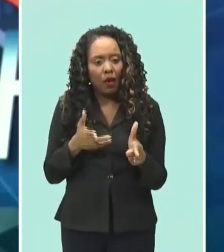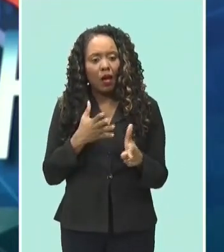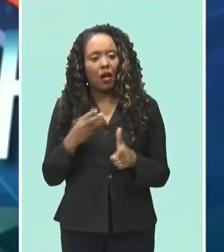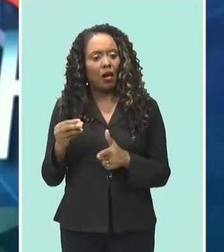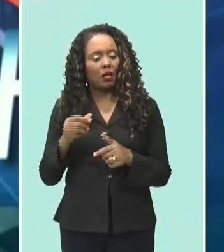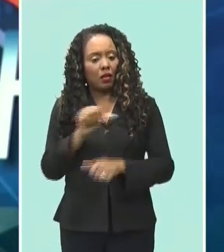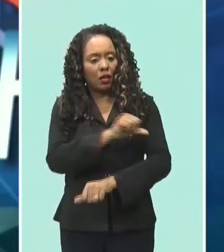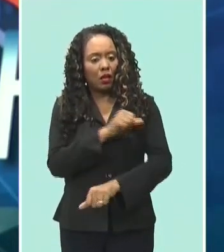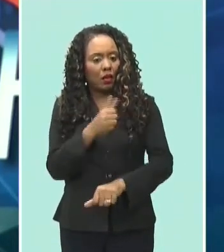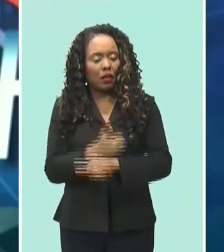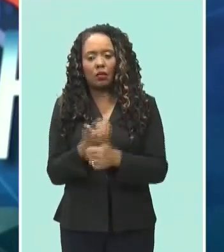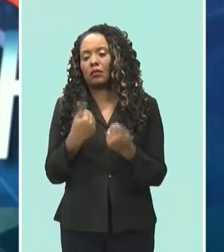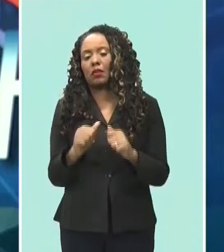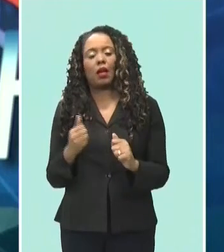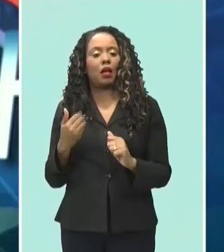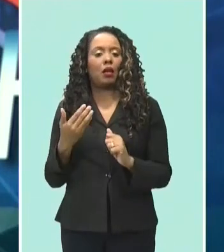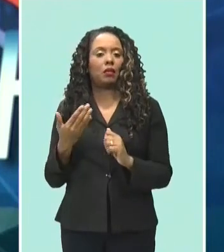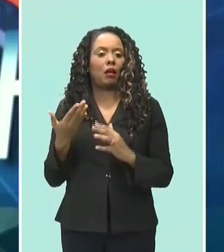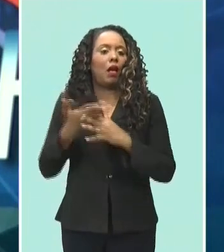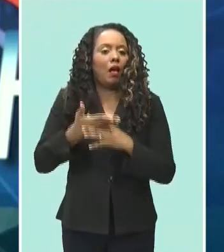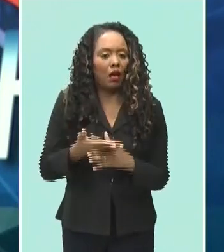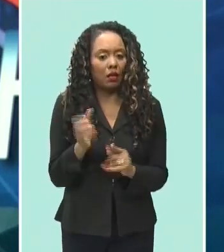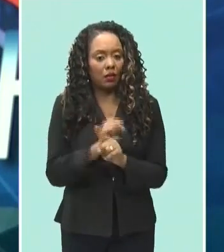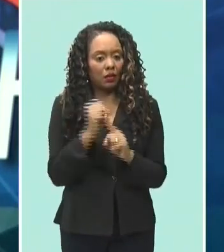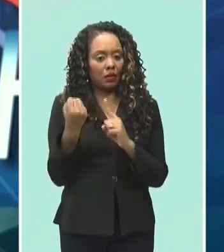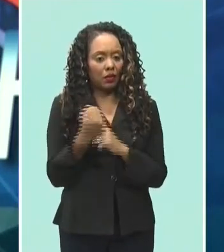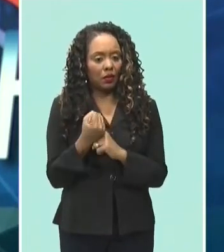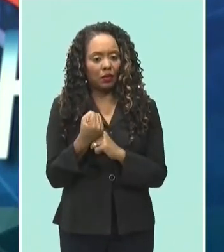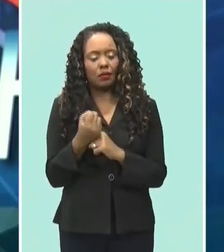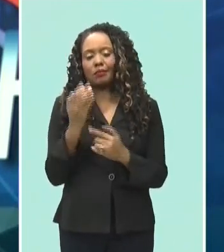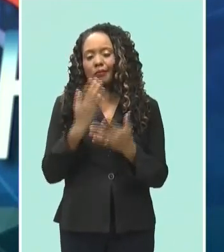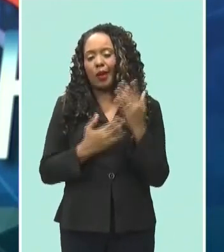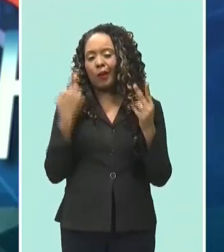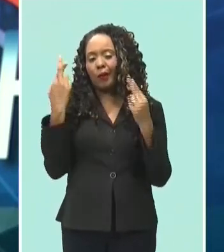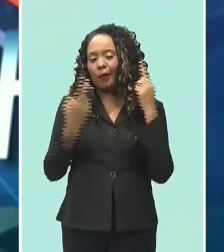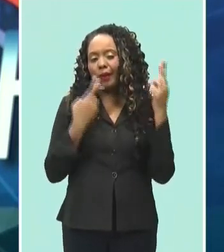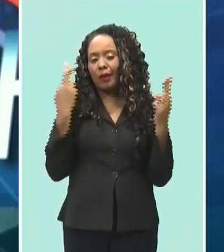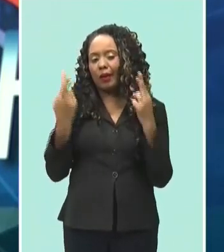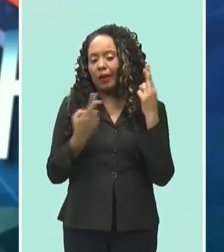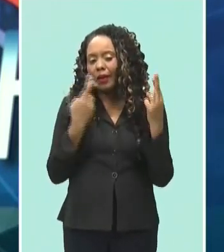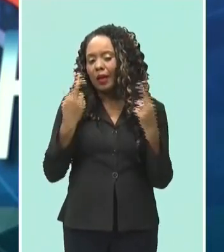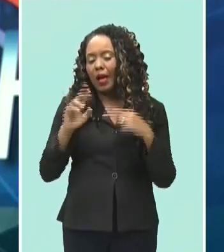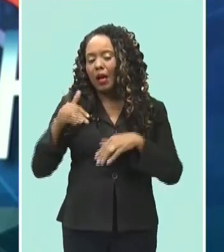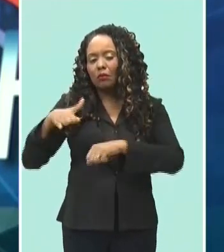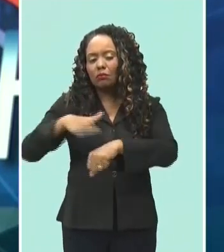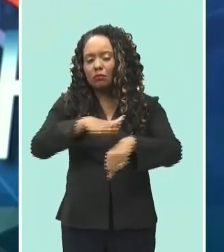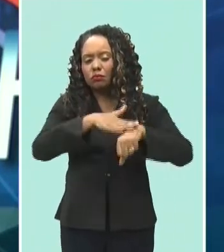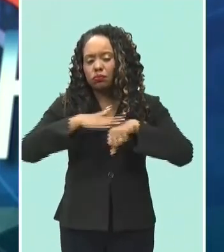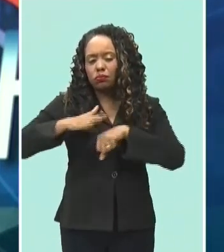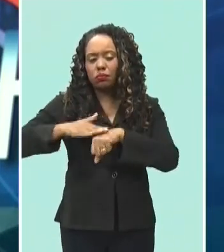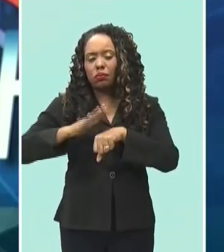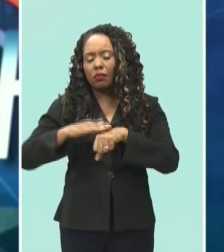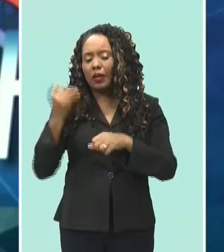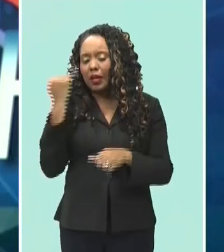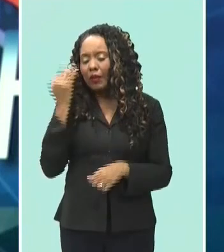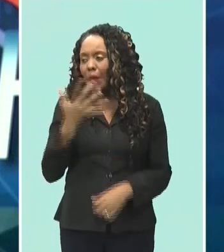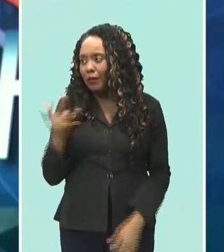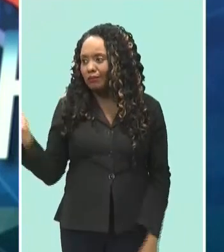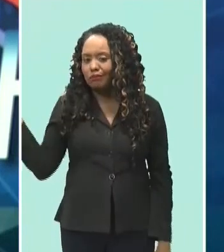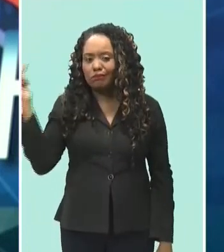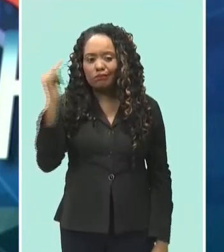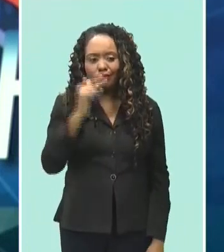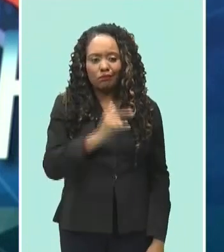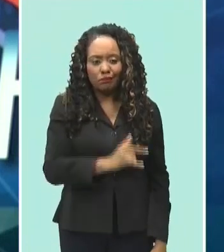the impossibility of authorities to prevent these situations were among some of the reasons travelers need to be particularly